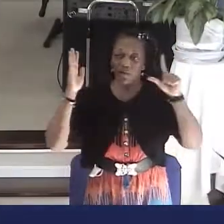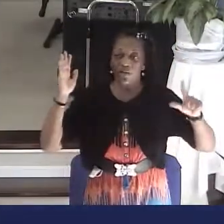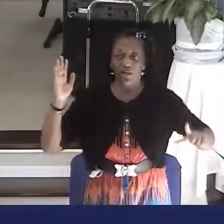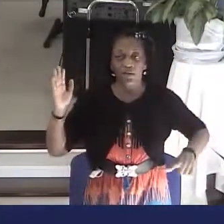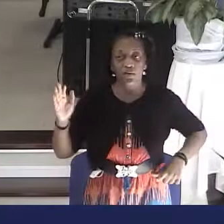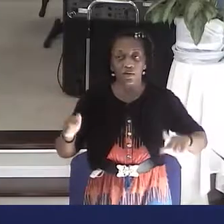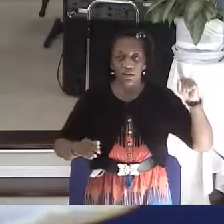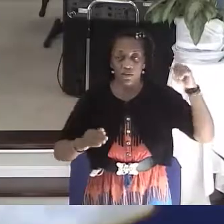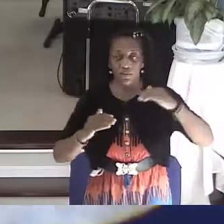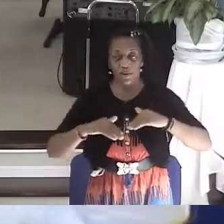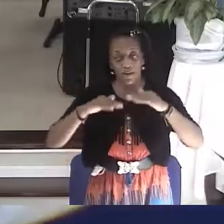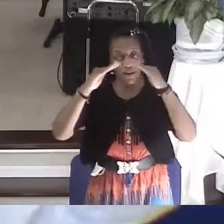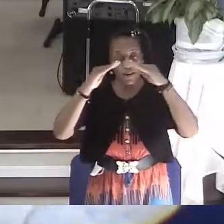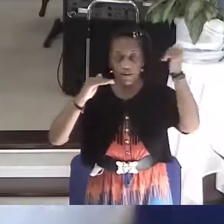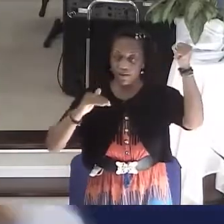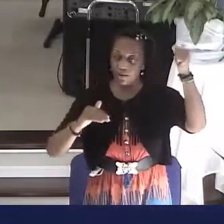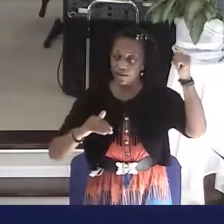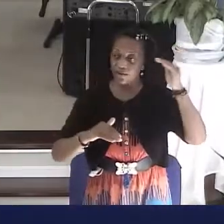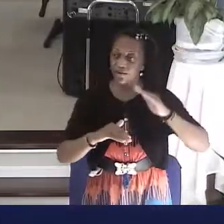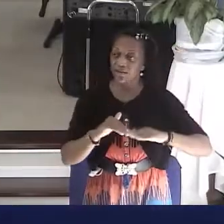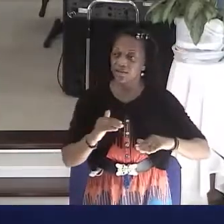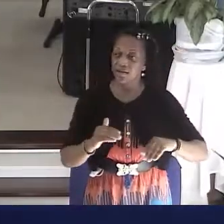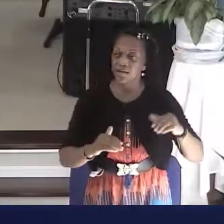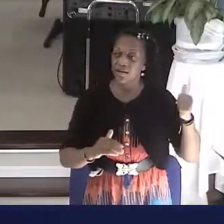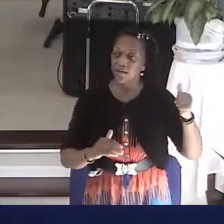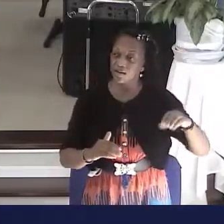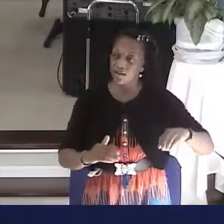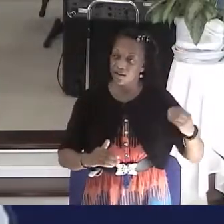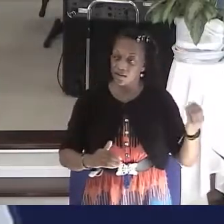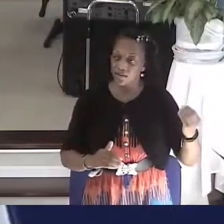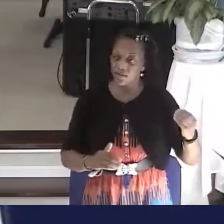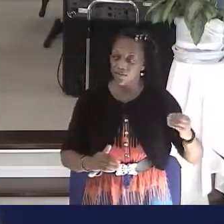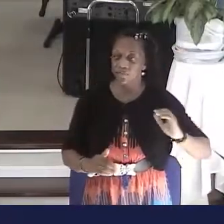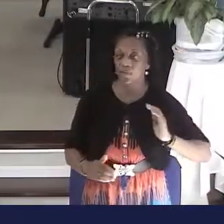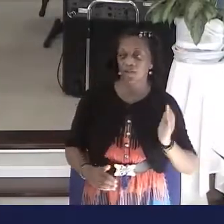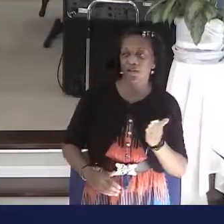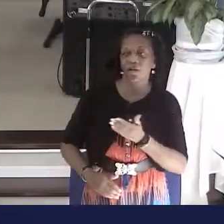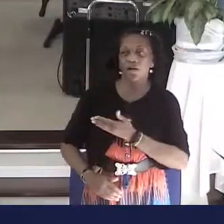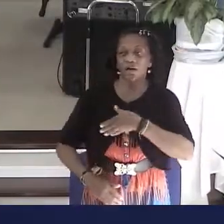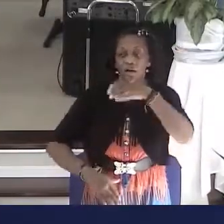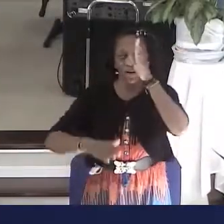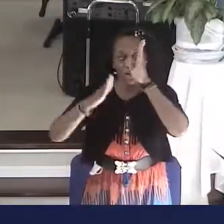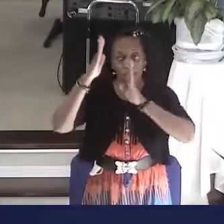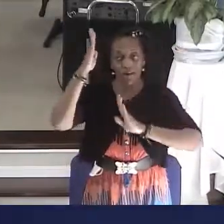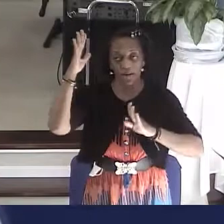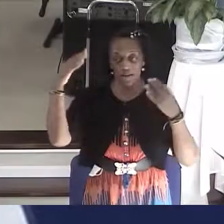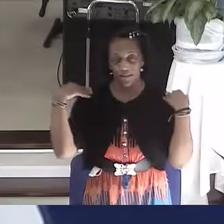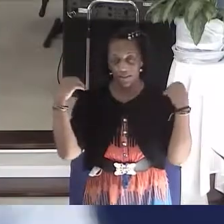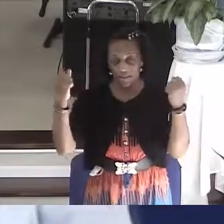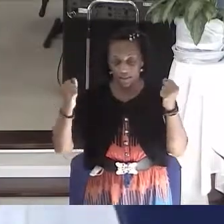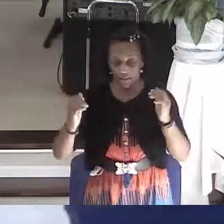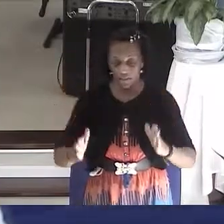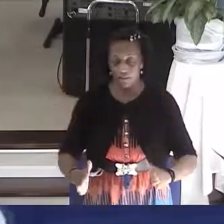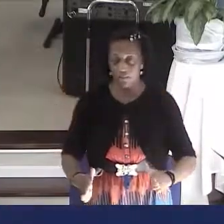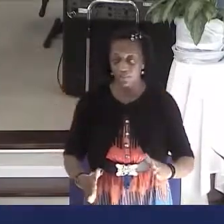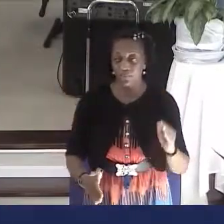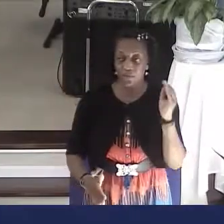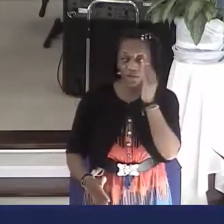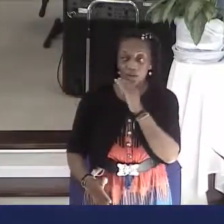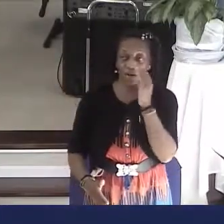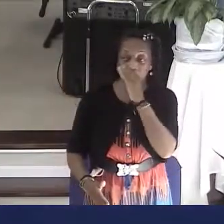than any other. Our God is healer, awesome